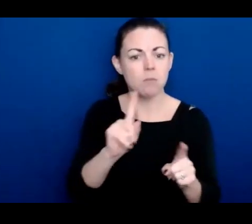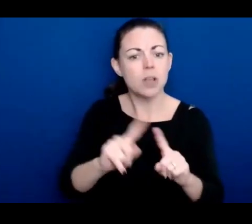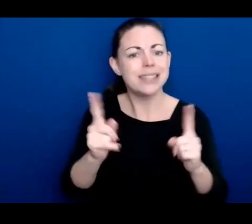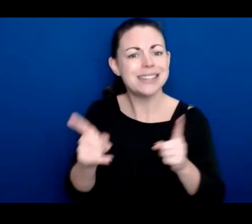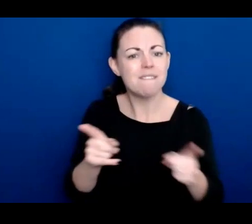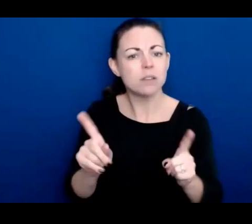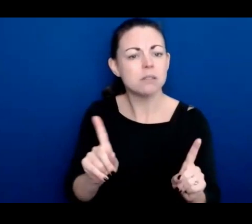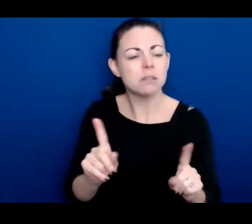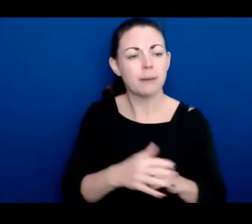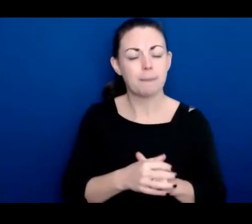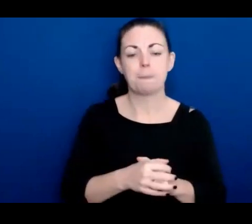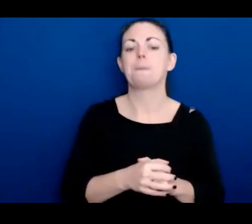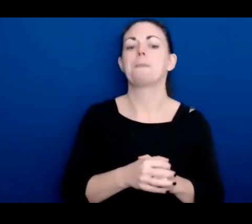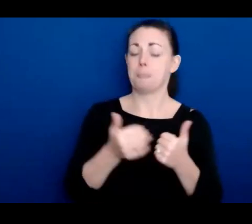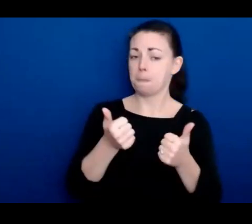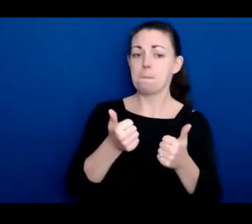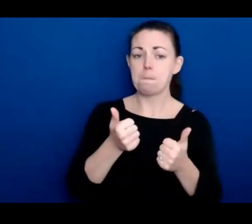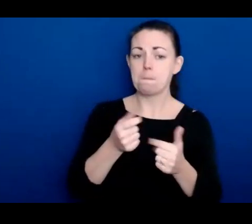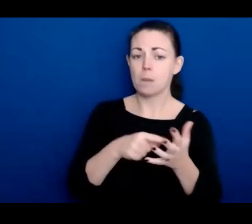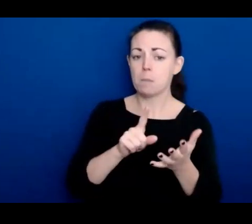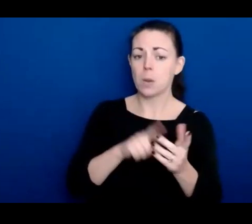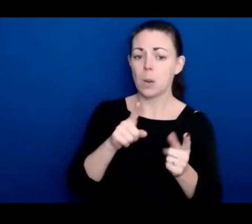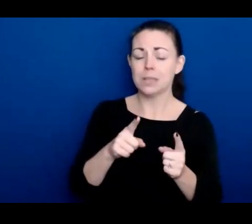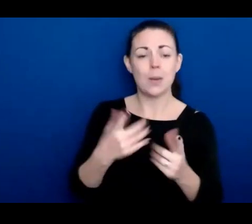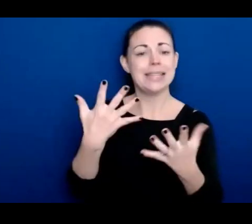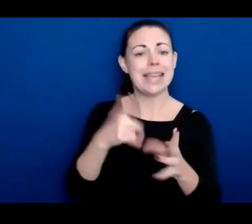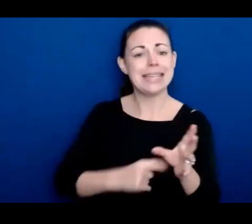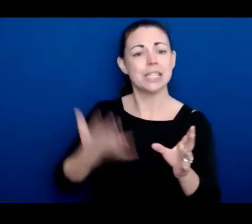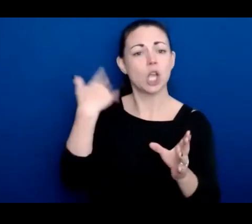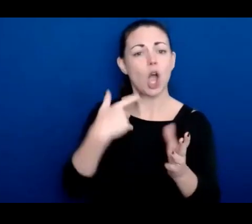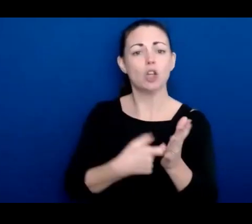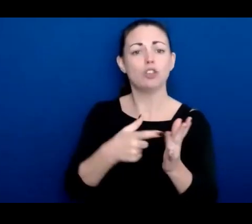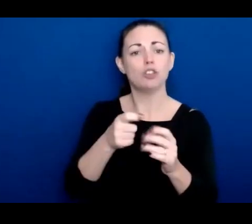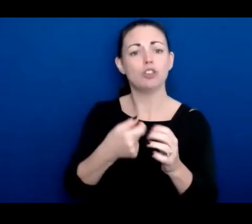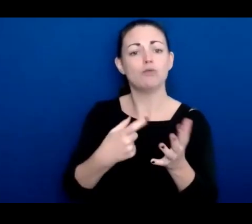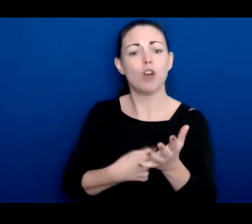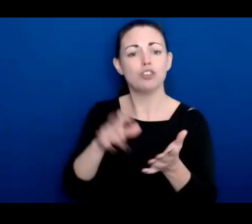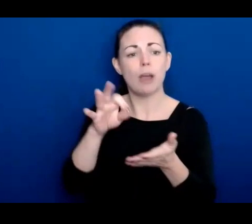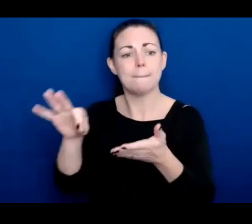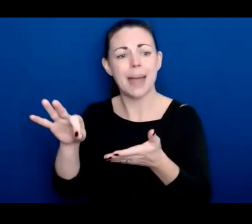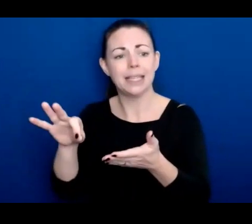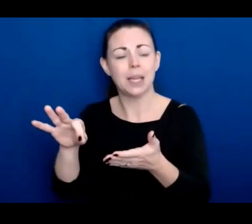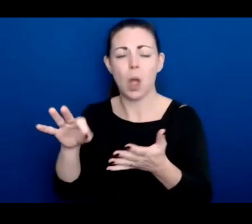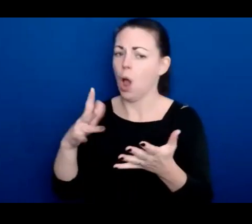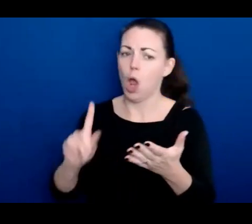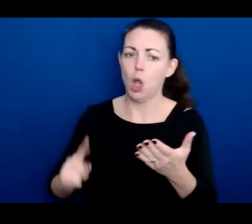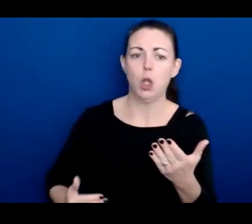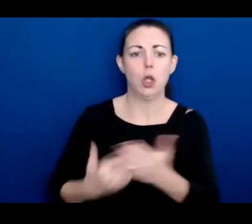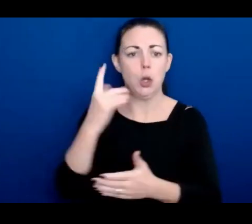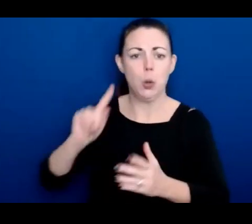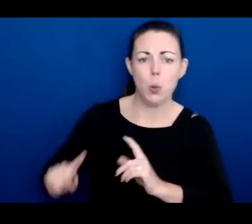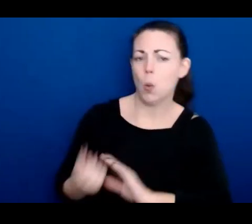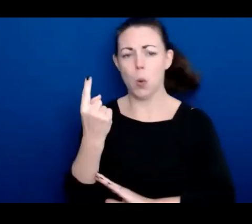Yeah. So 10 years ago, Roger Pen was a trailblazer product. It was very